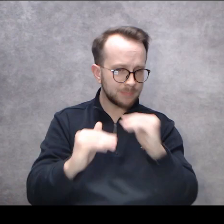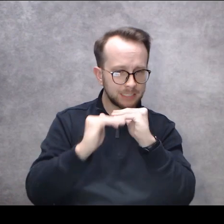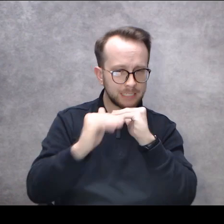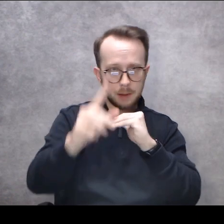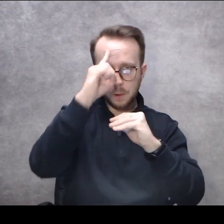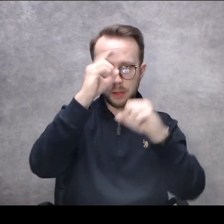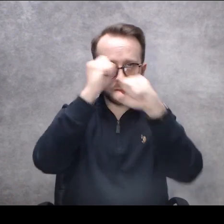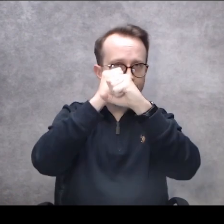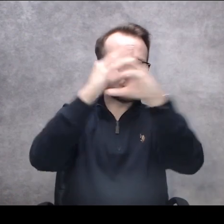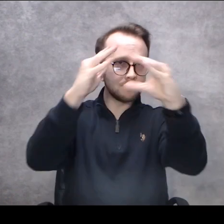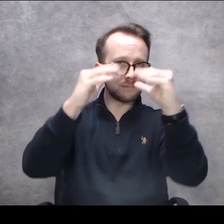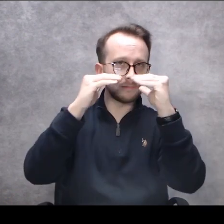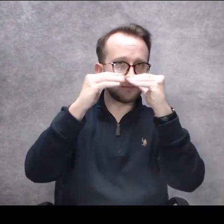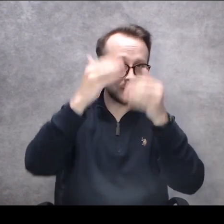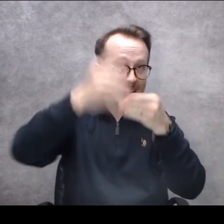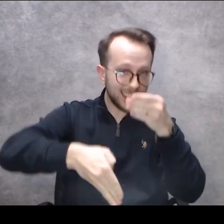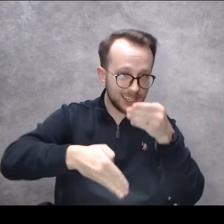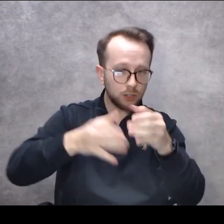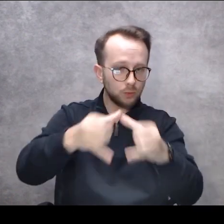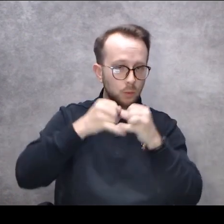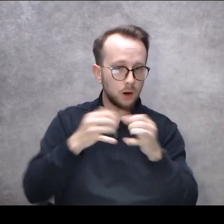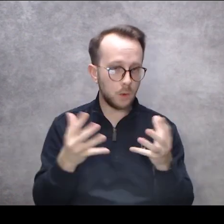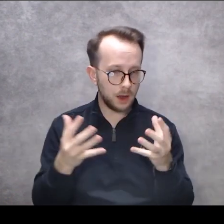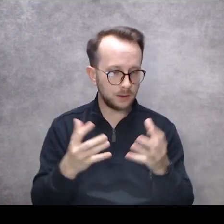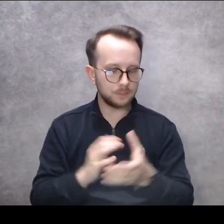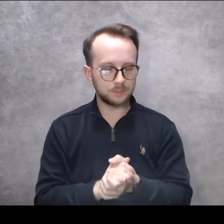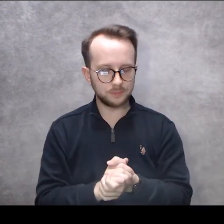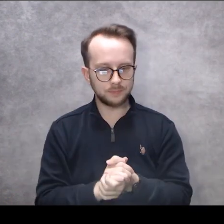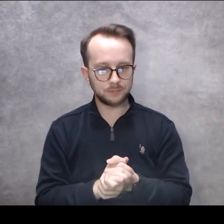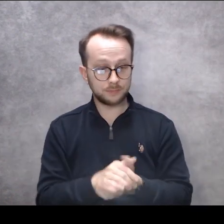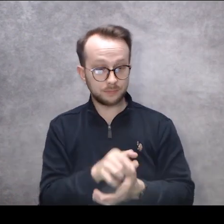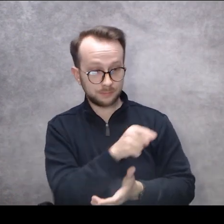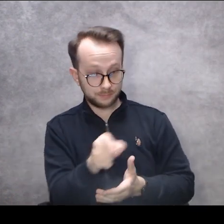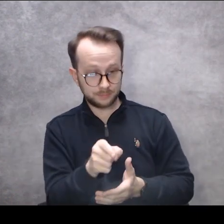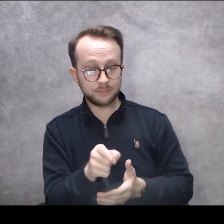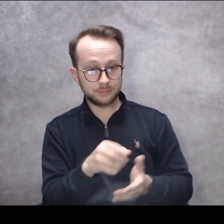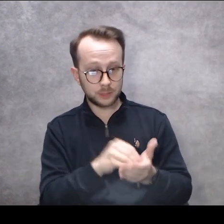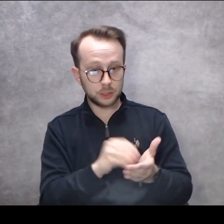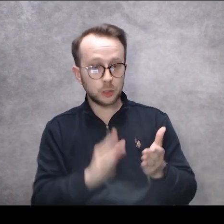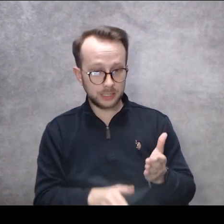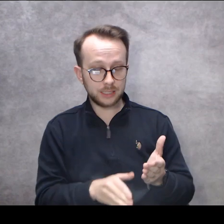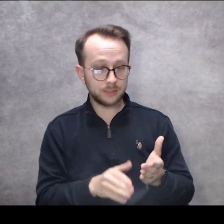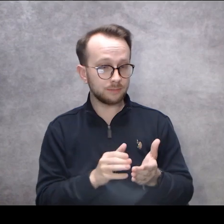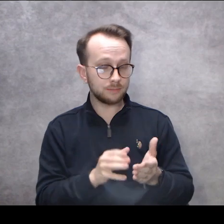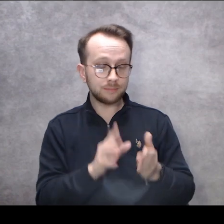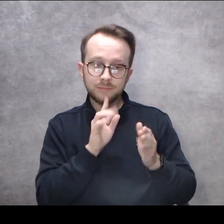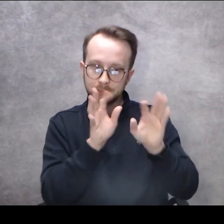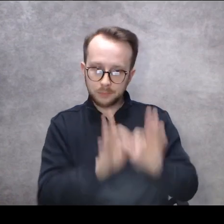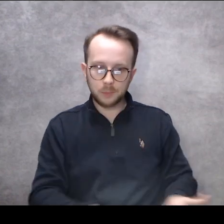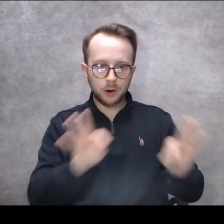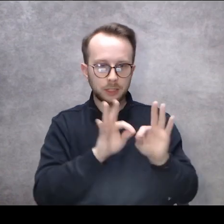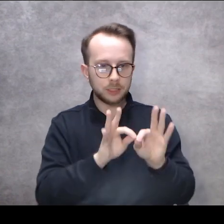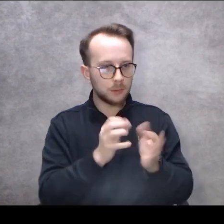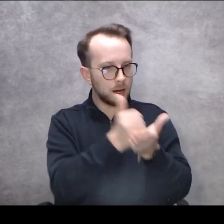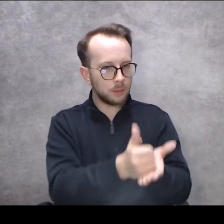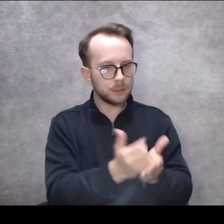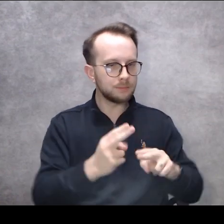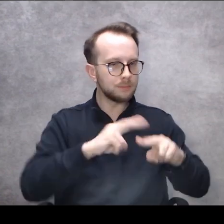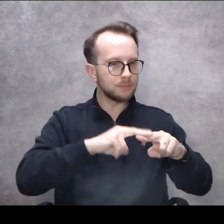the rewards of reaching that goal. For those learners, it's important to build in periodic or